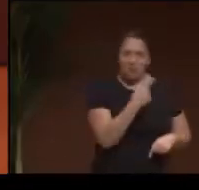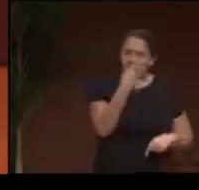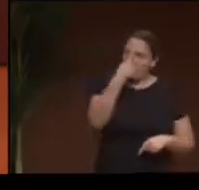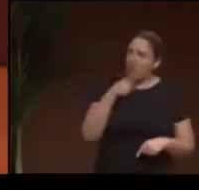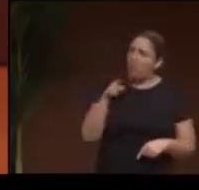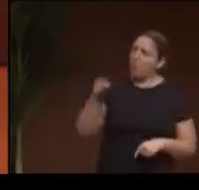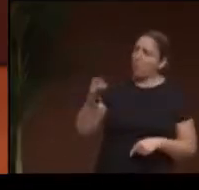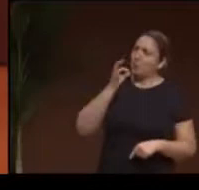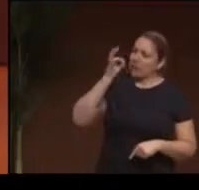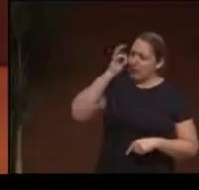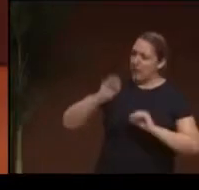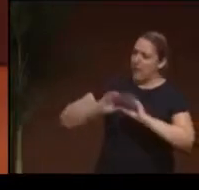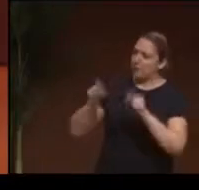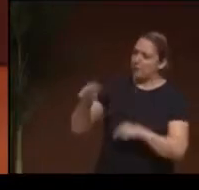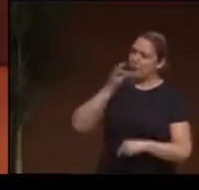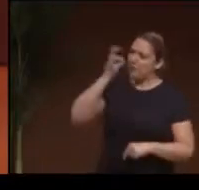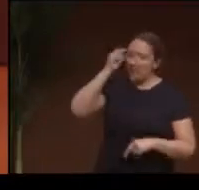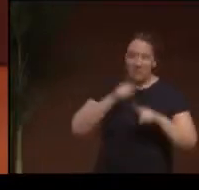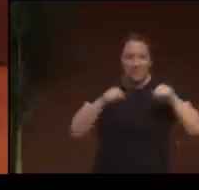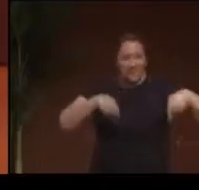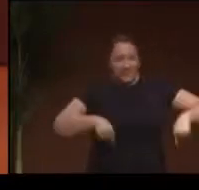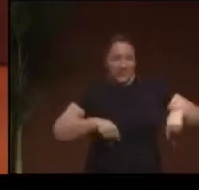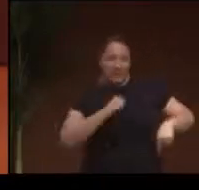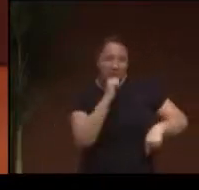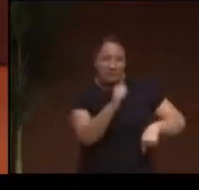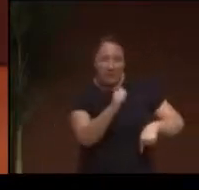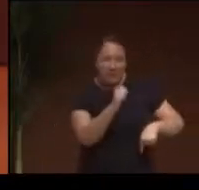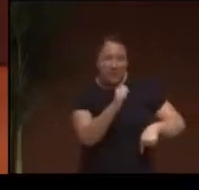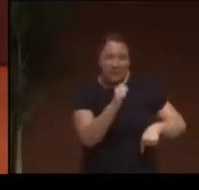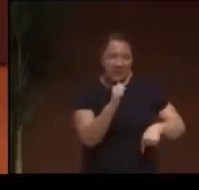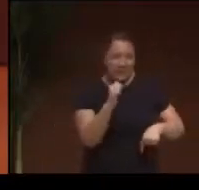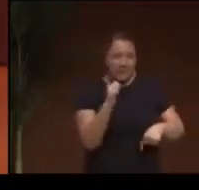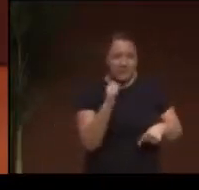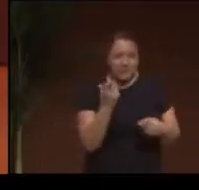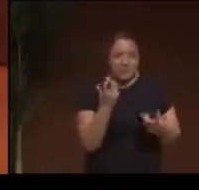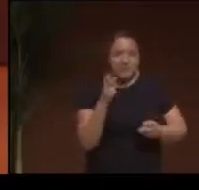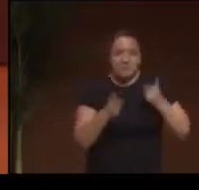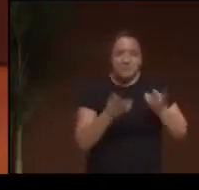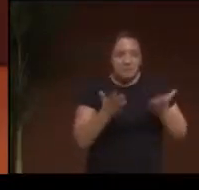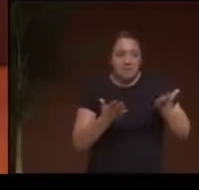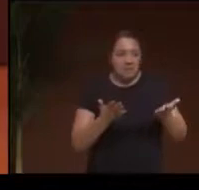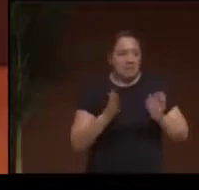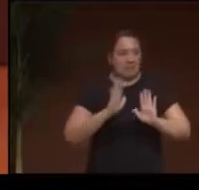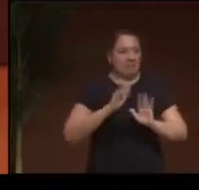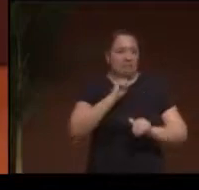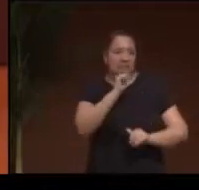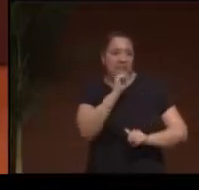always a challenge. It was always people, a lot of people would, you know, either deny it or